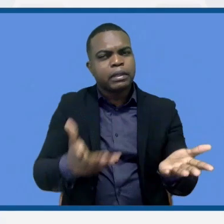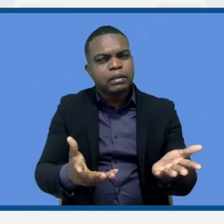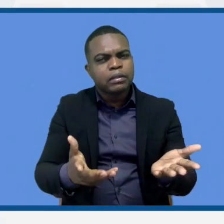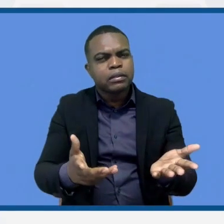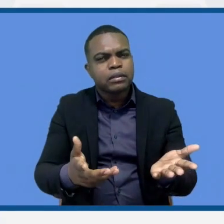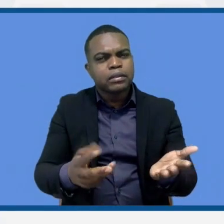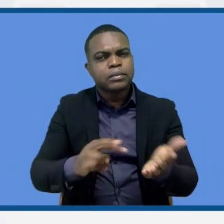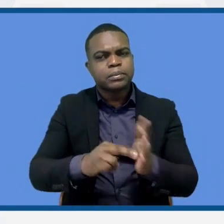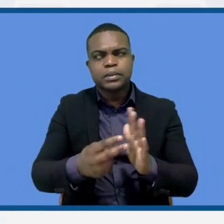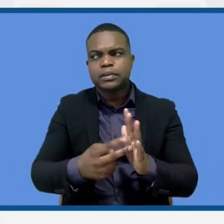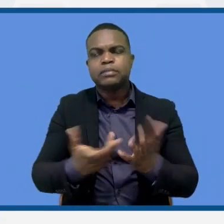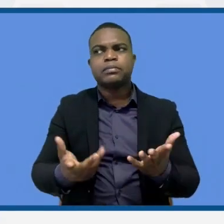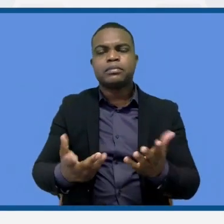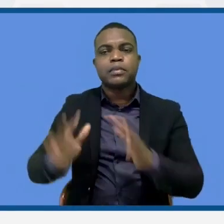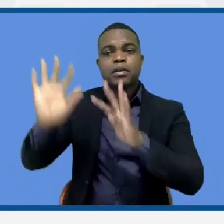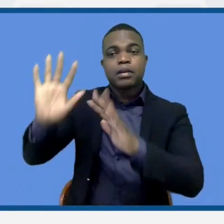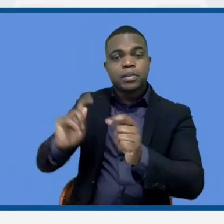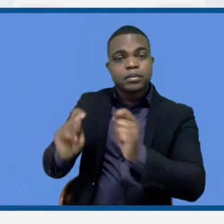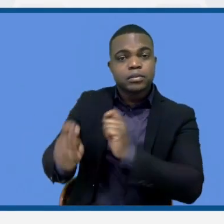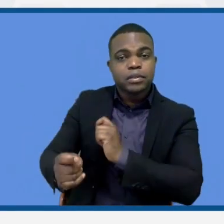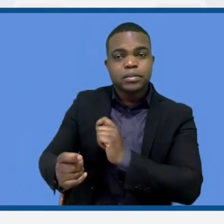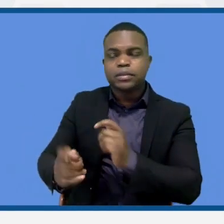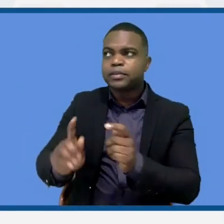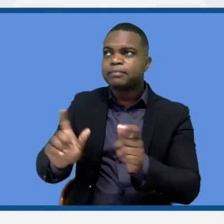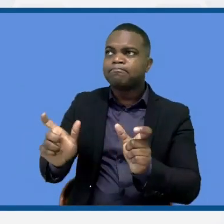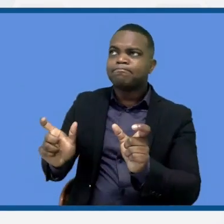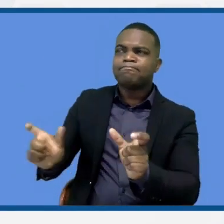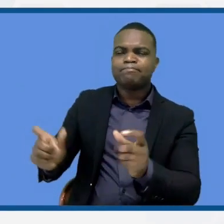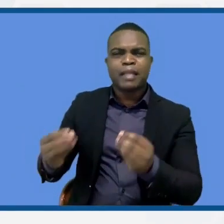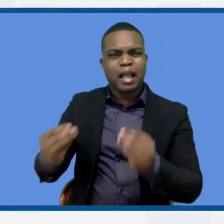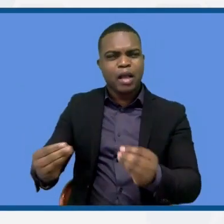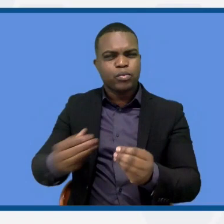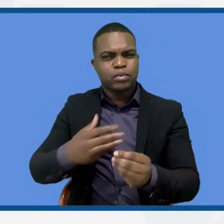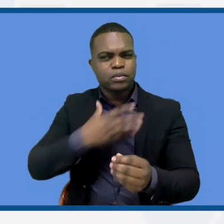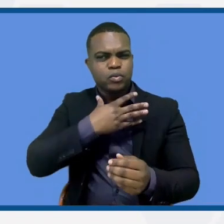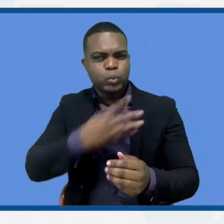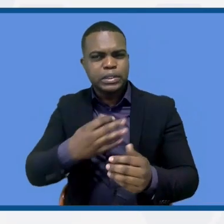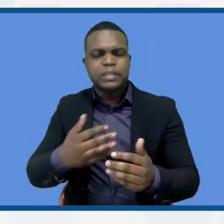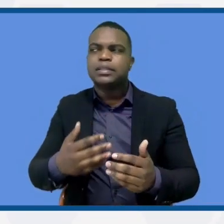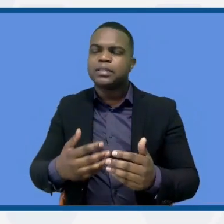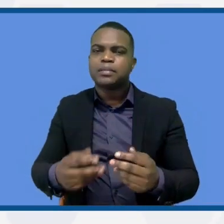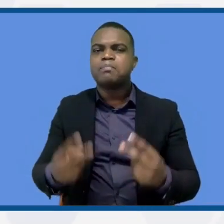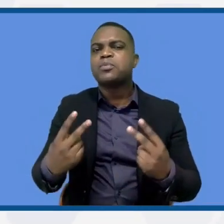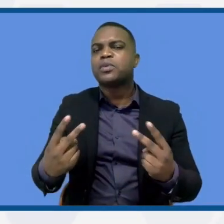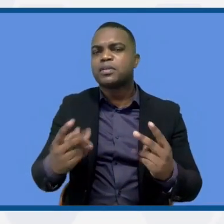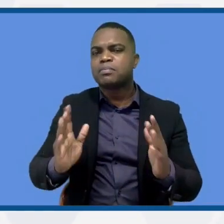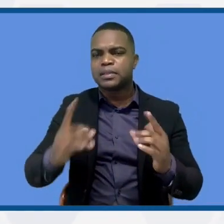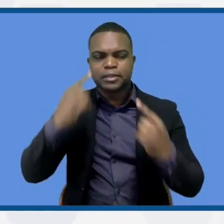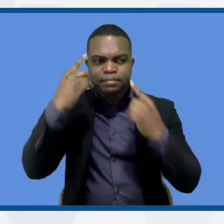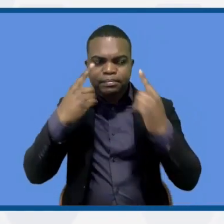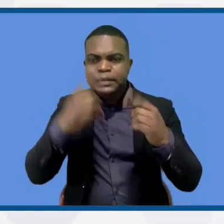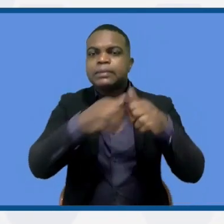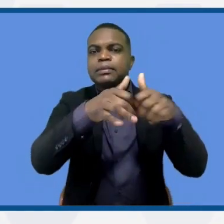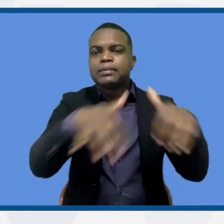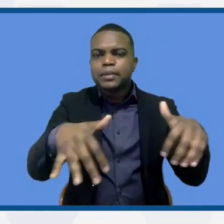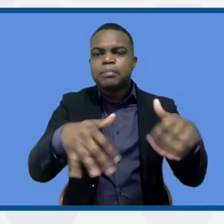health, education, energy, transportation, and water, now serve more people than ever before.